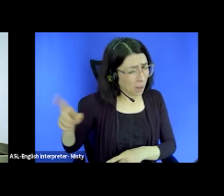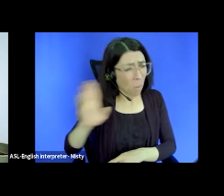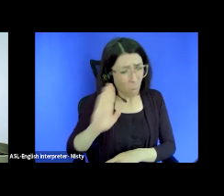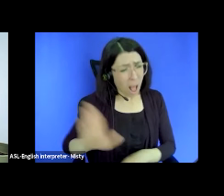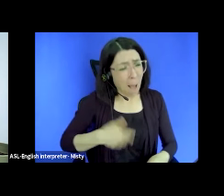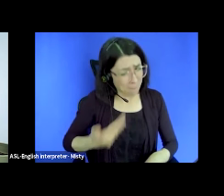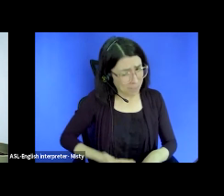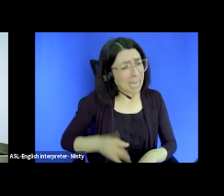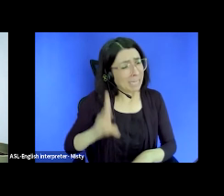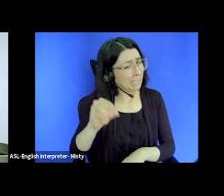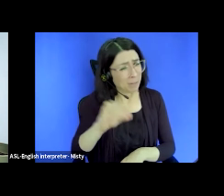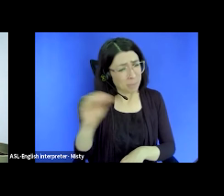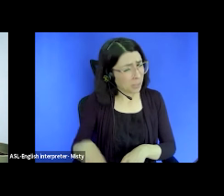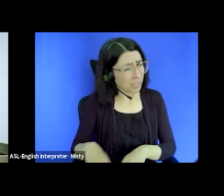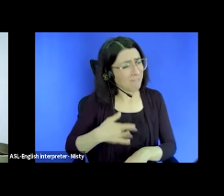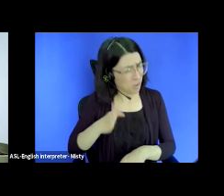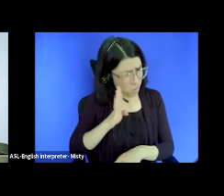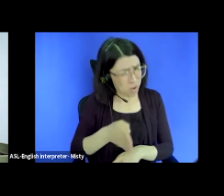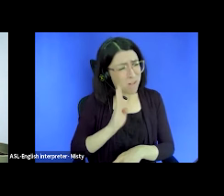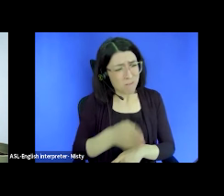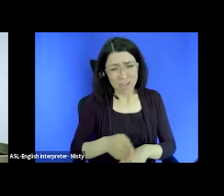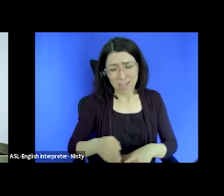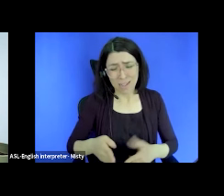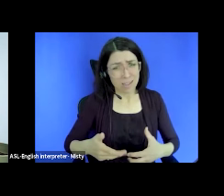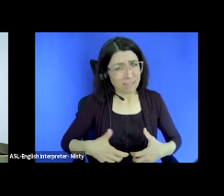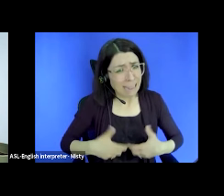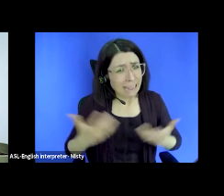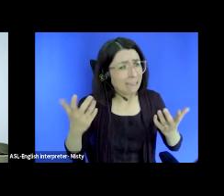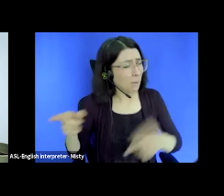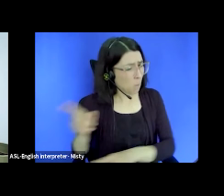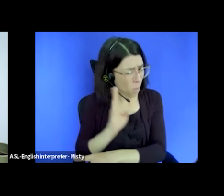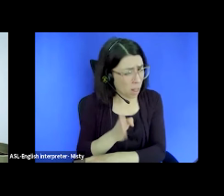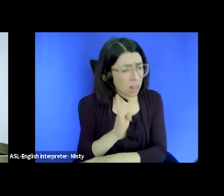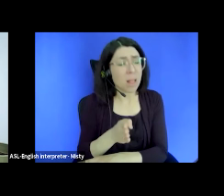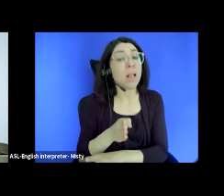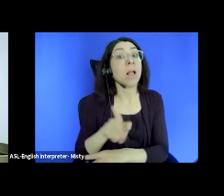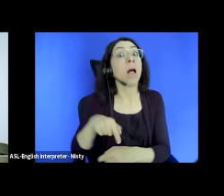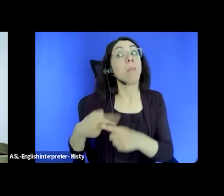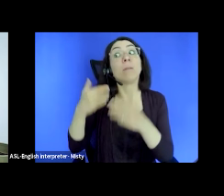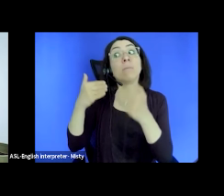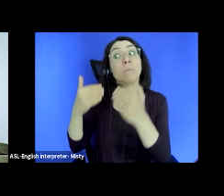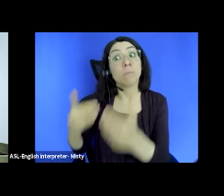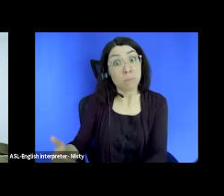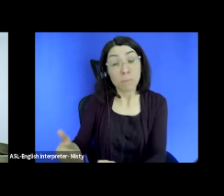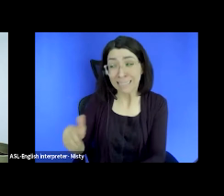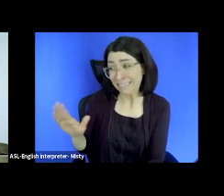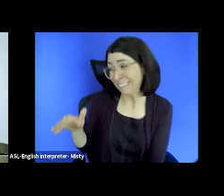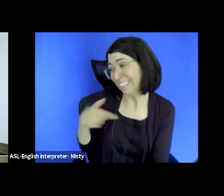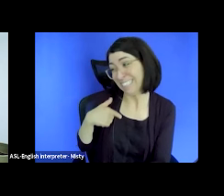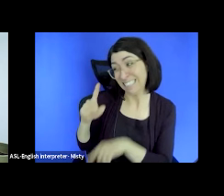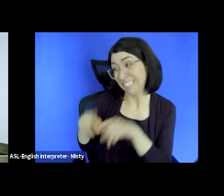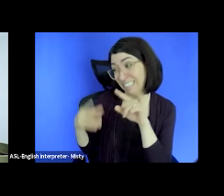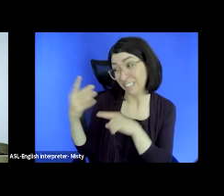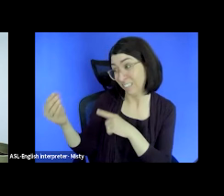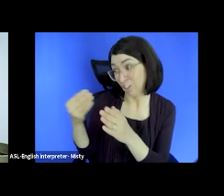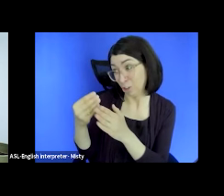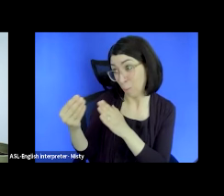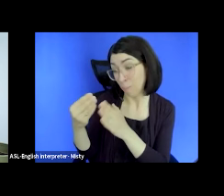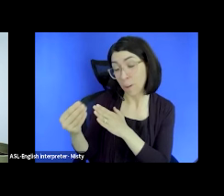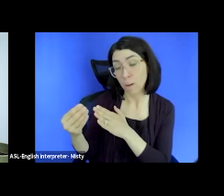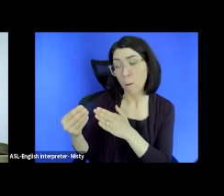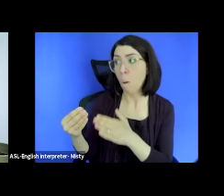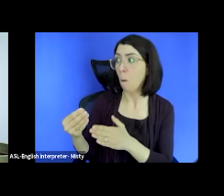had a lot of anger around it too. And when you carried out the behavior, or carried out this behavioral experiment,